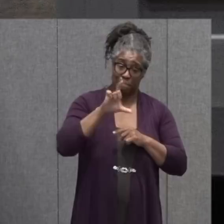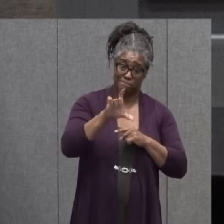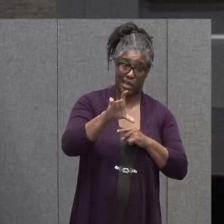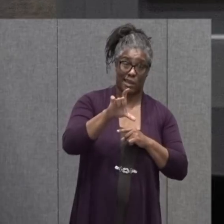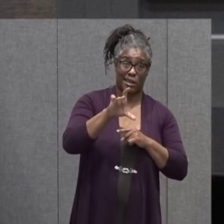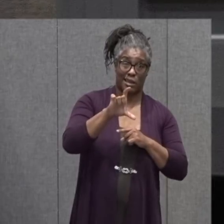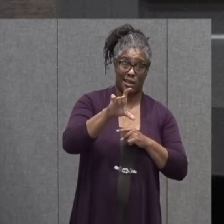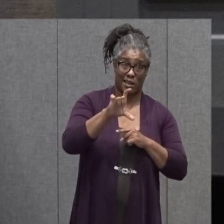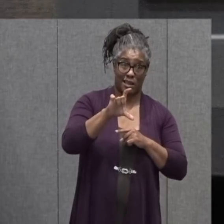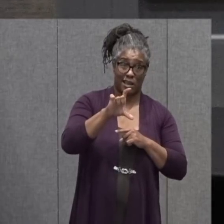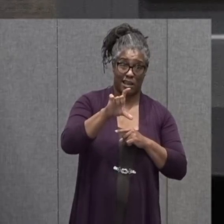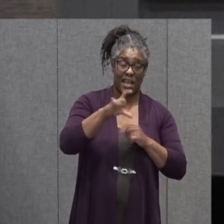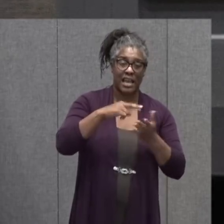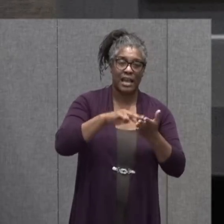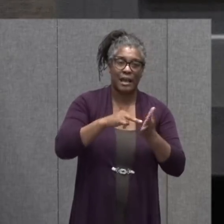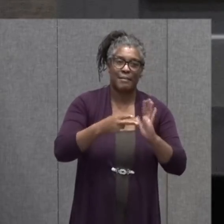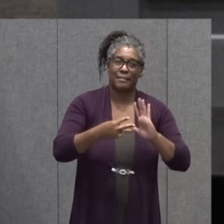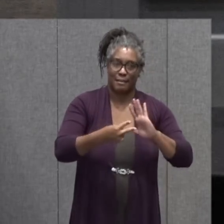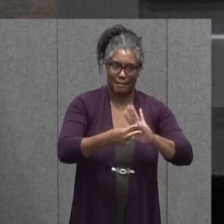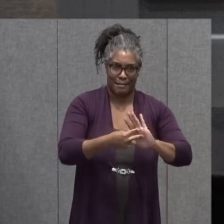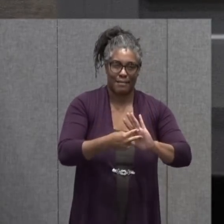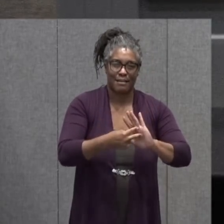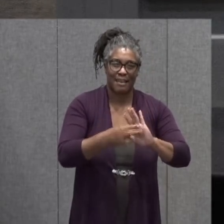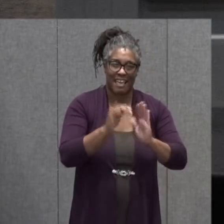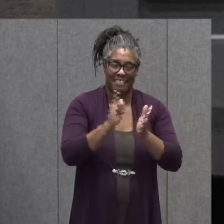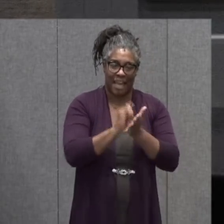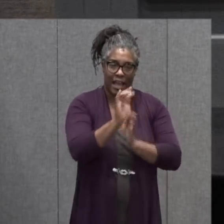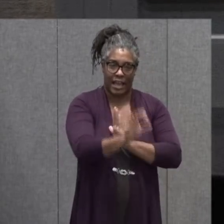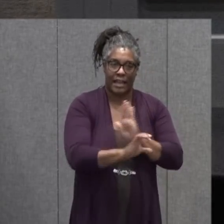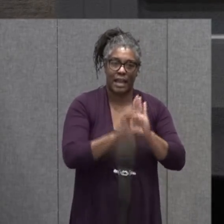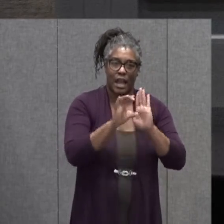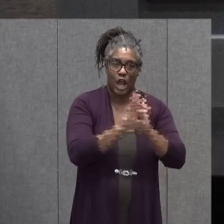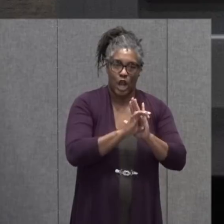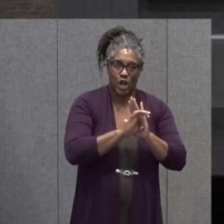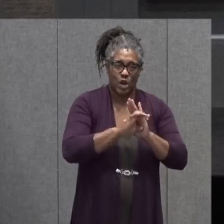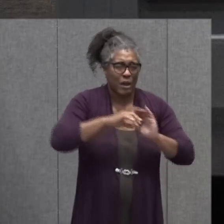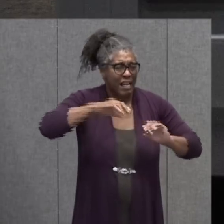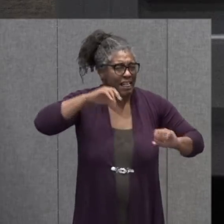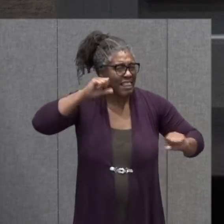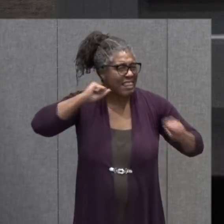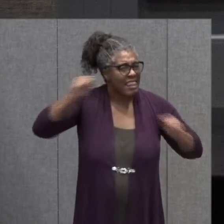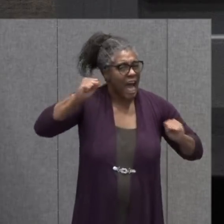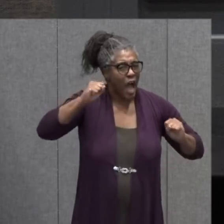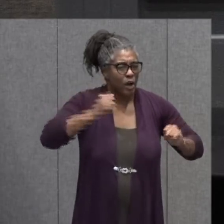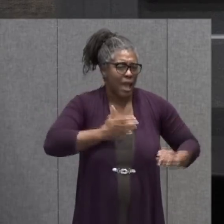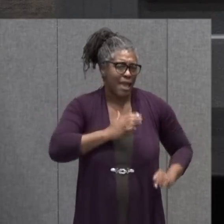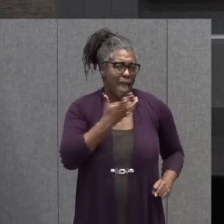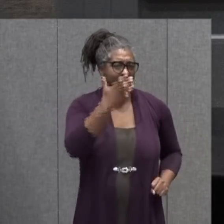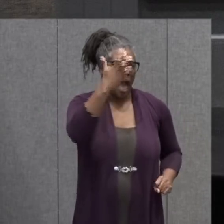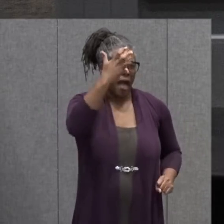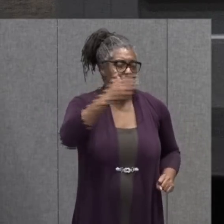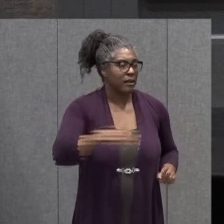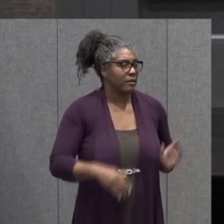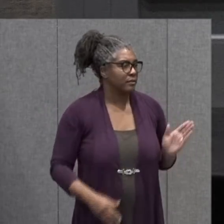hint for you that the author is wanting you to know that that character was loud and yelling.